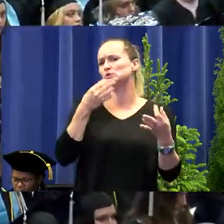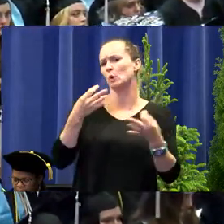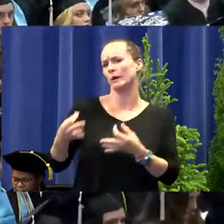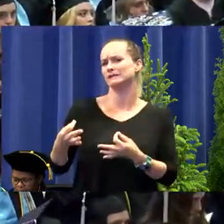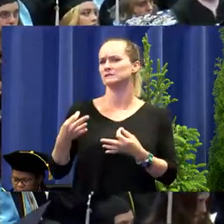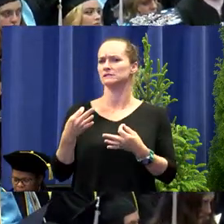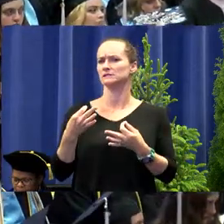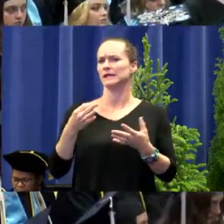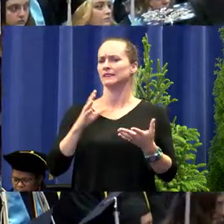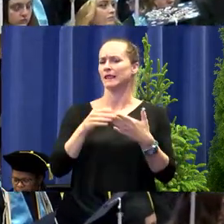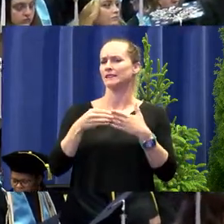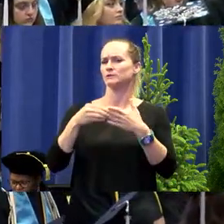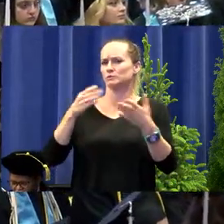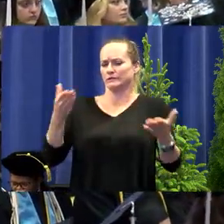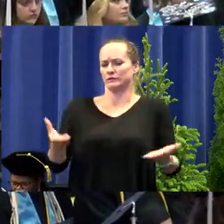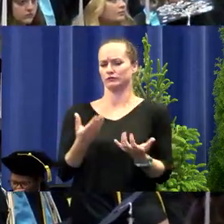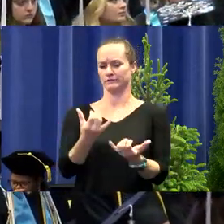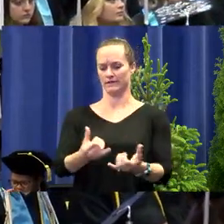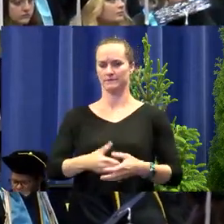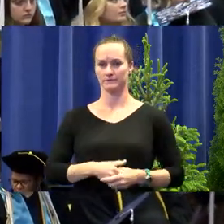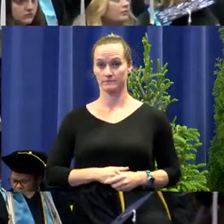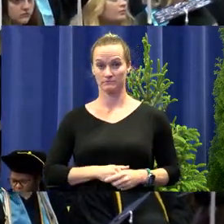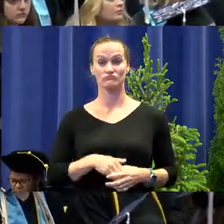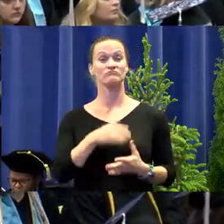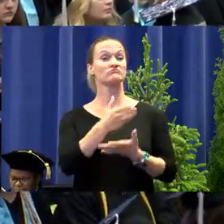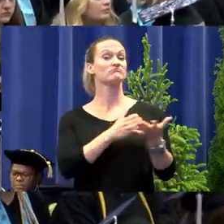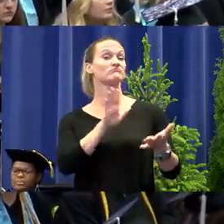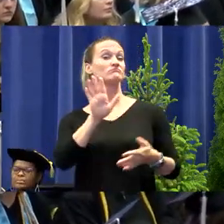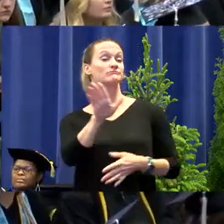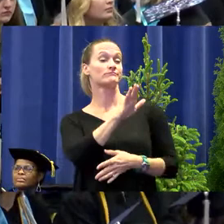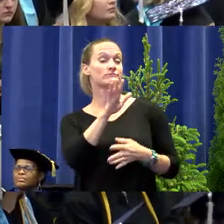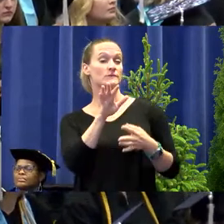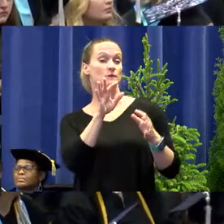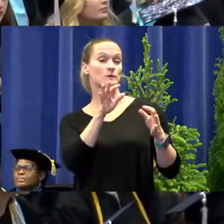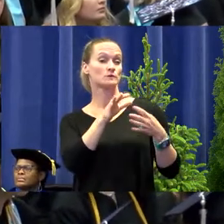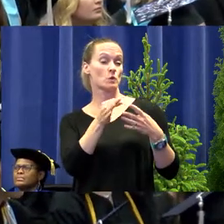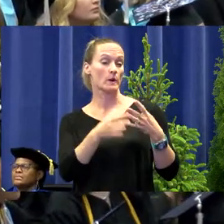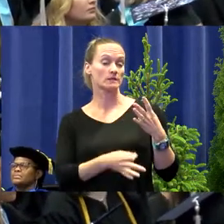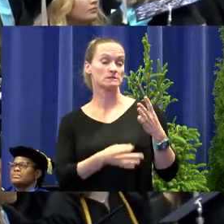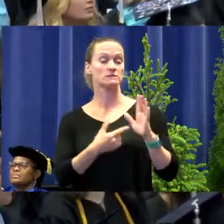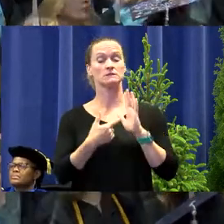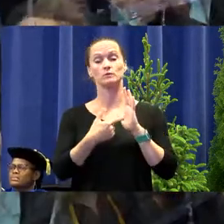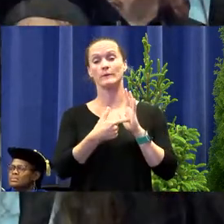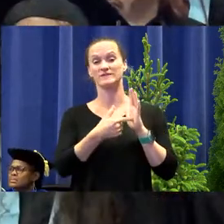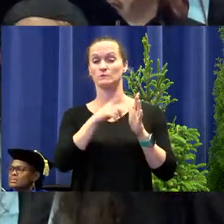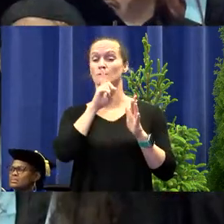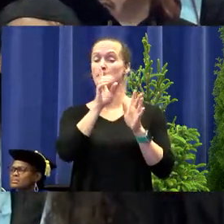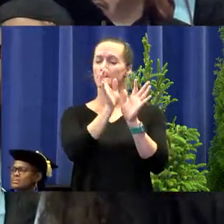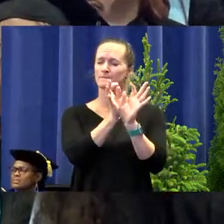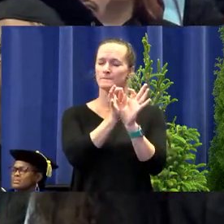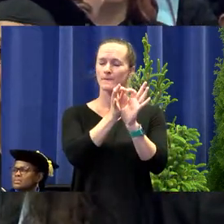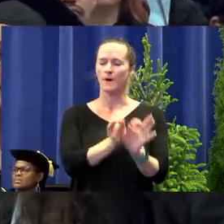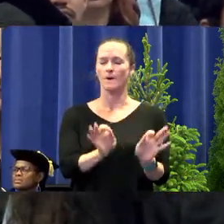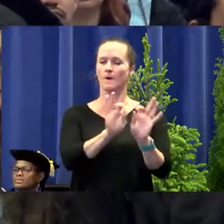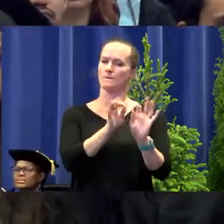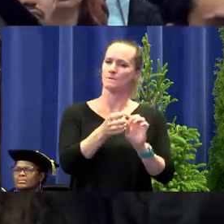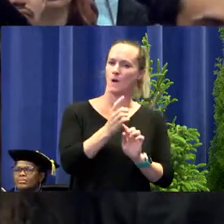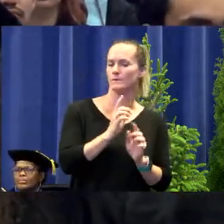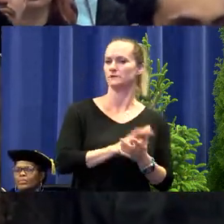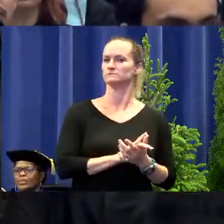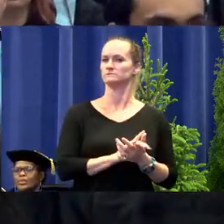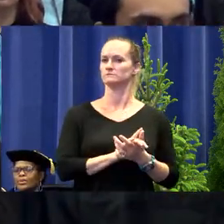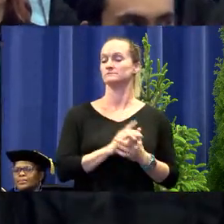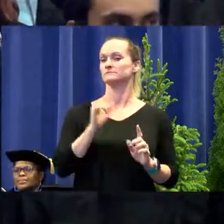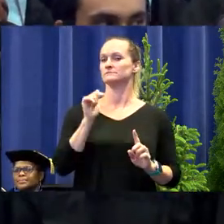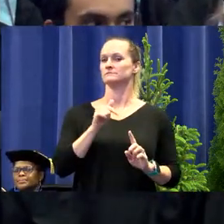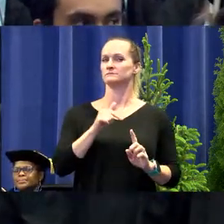room today. Some of these choices represent what we might call critical junctures. These are things that